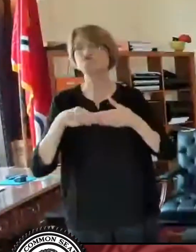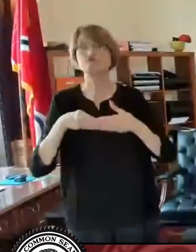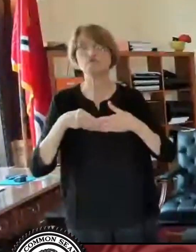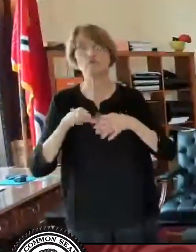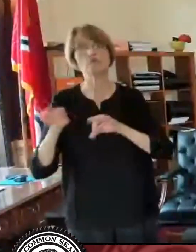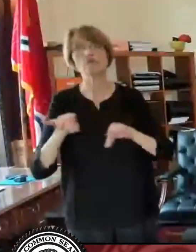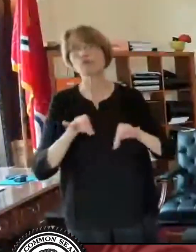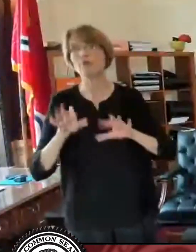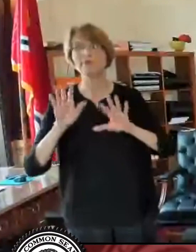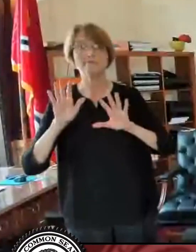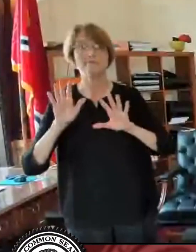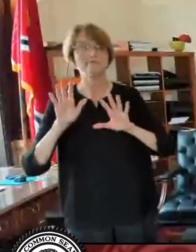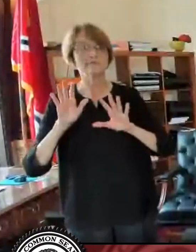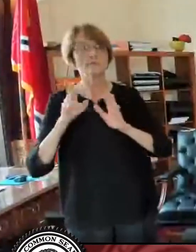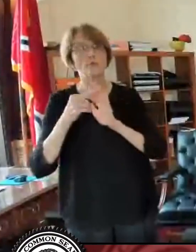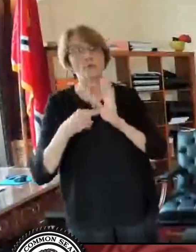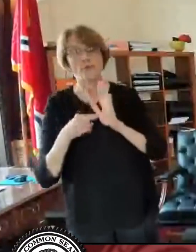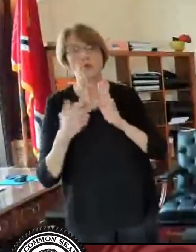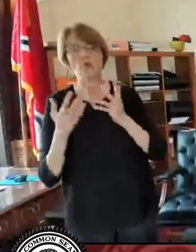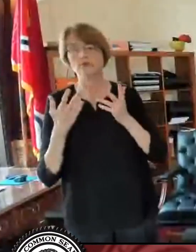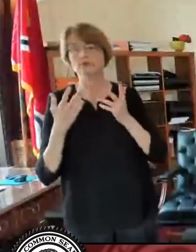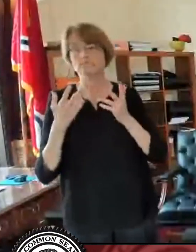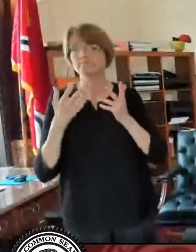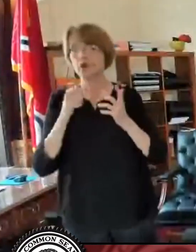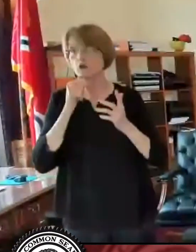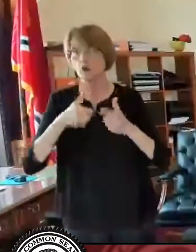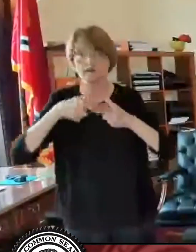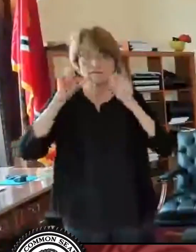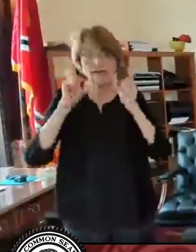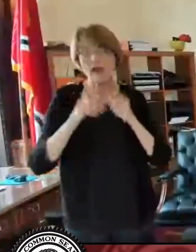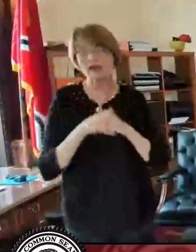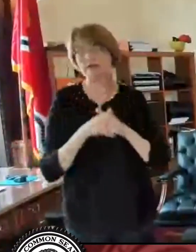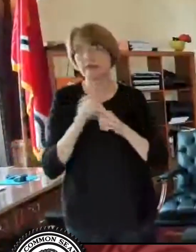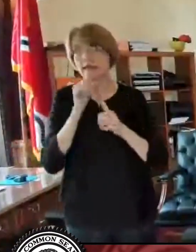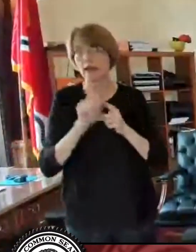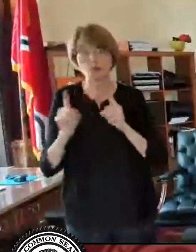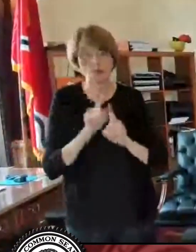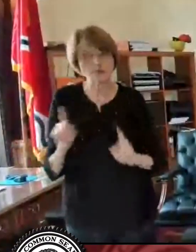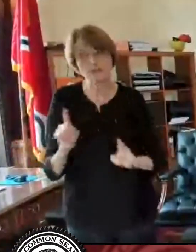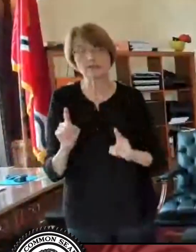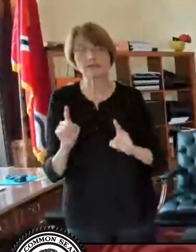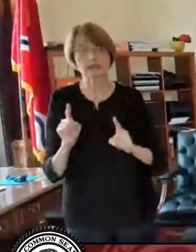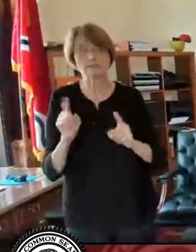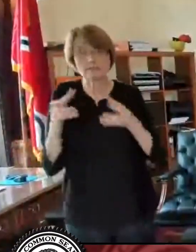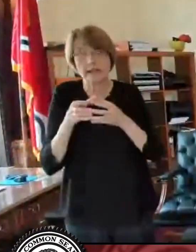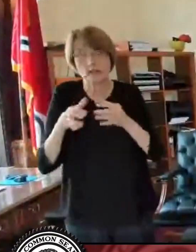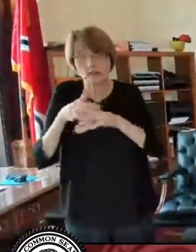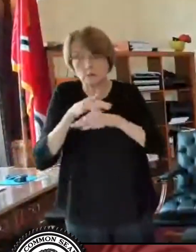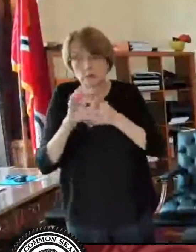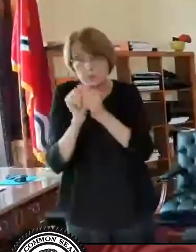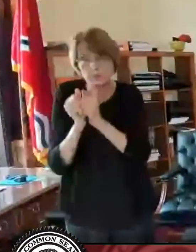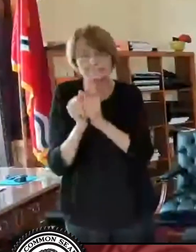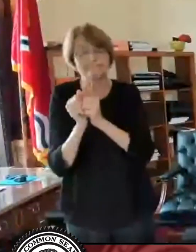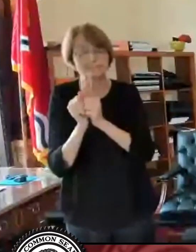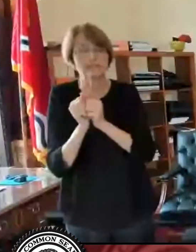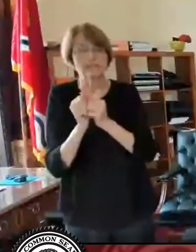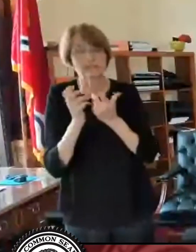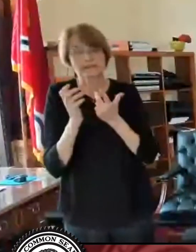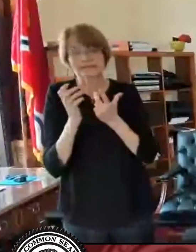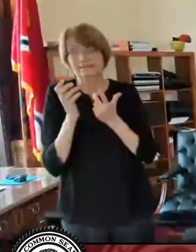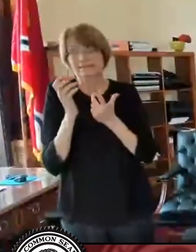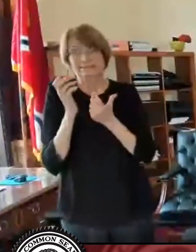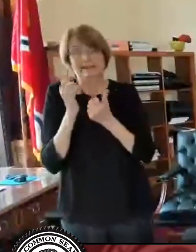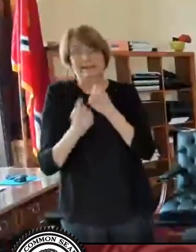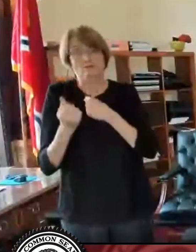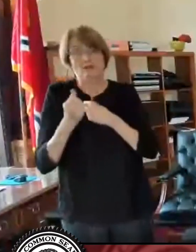bit. Fewer people wearing masks, fewer people social distancing, and we have seen an uptick after a